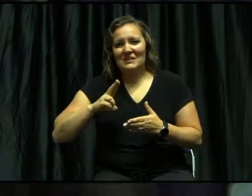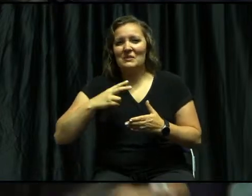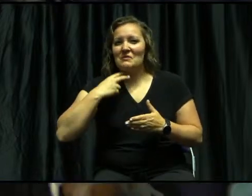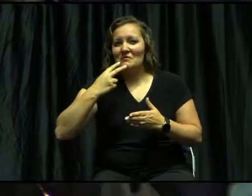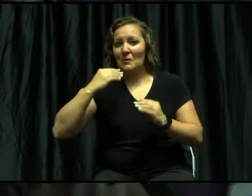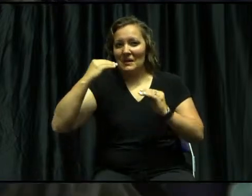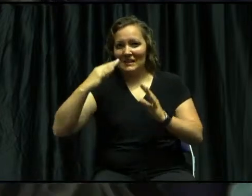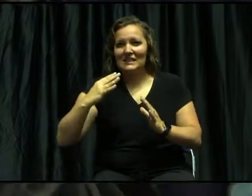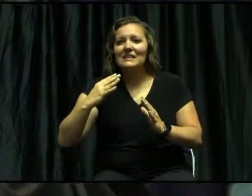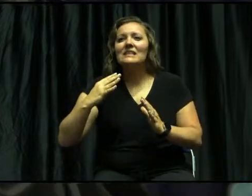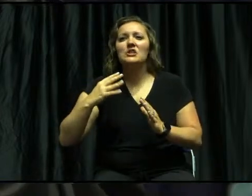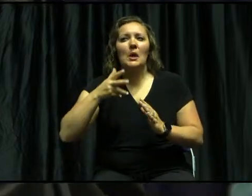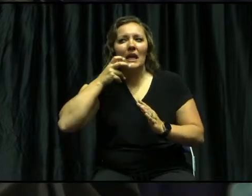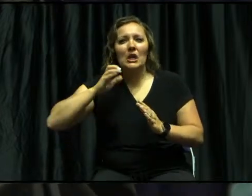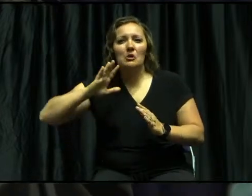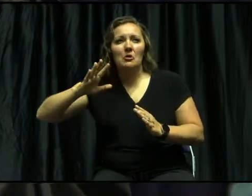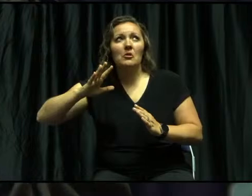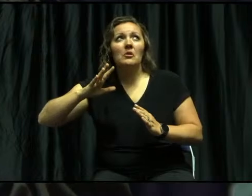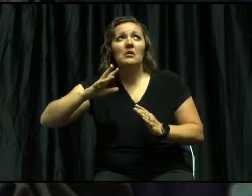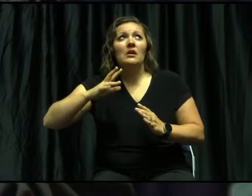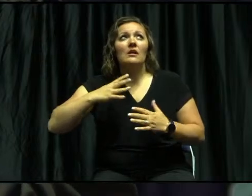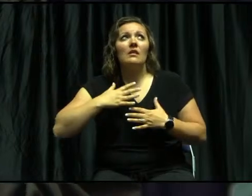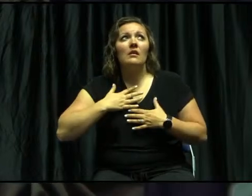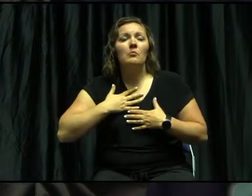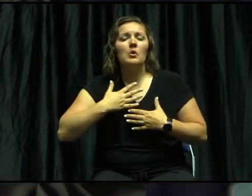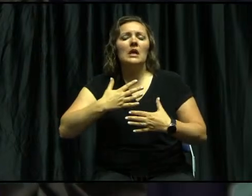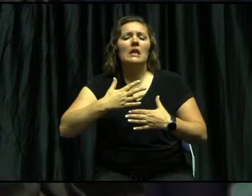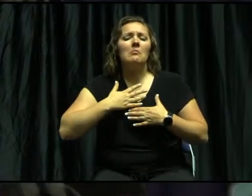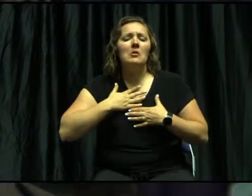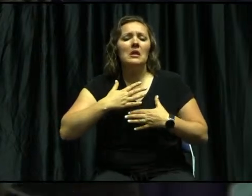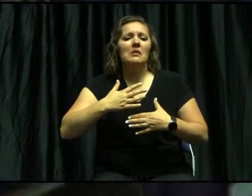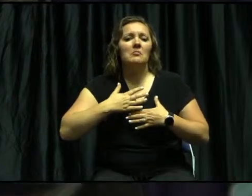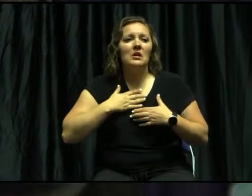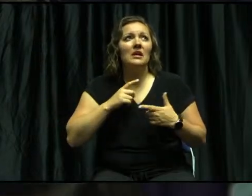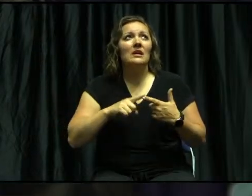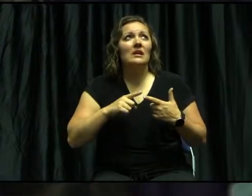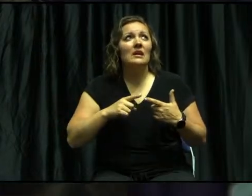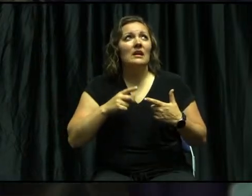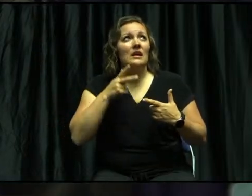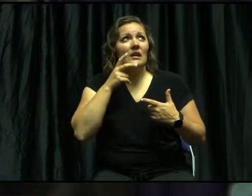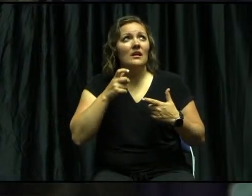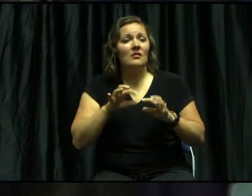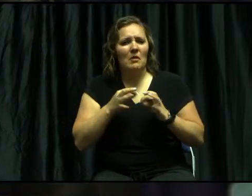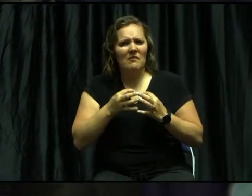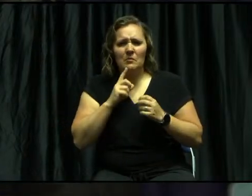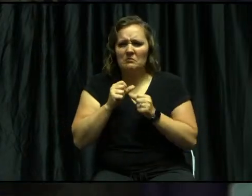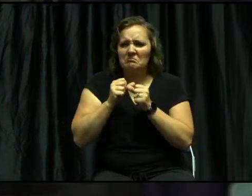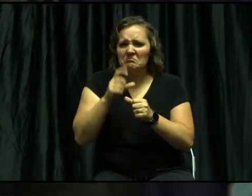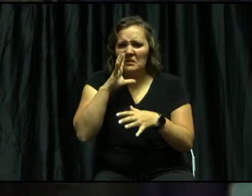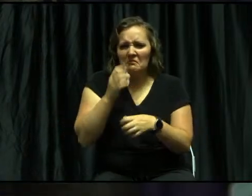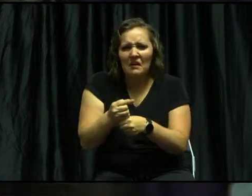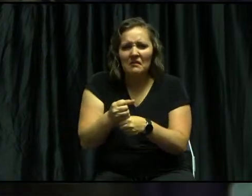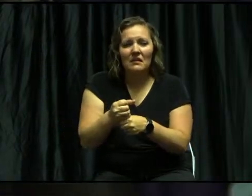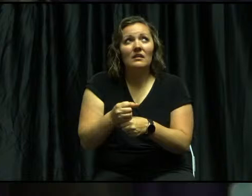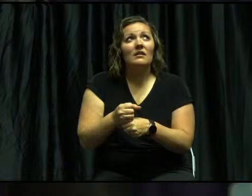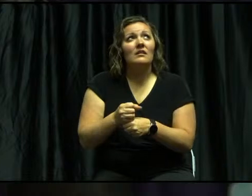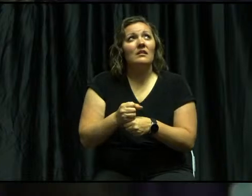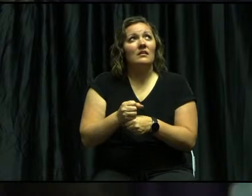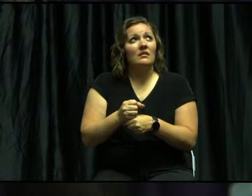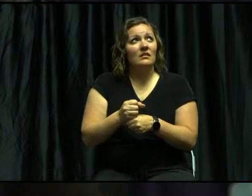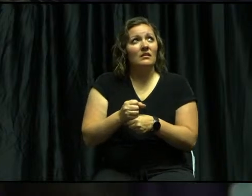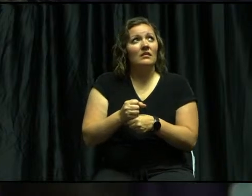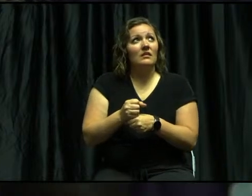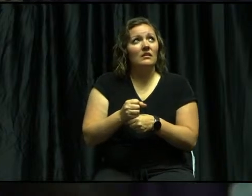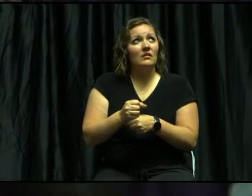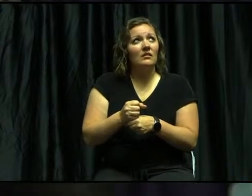Harris, "Breathe, Ta'u, breathe." And my family, "Ta'u, keep the faith." Their good